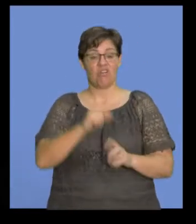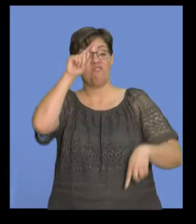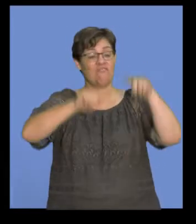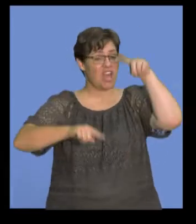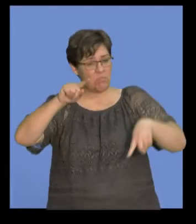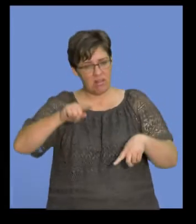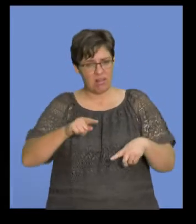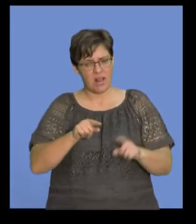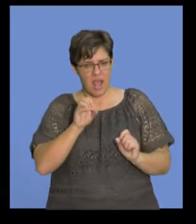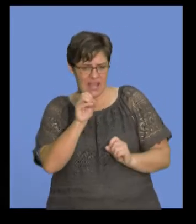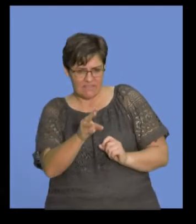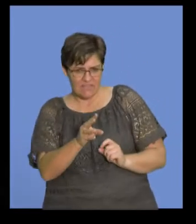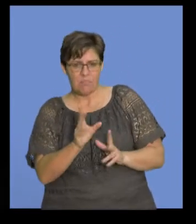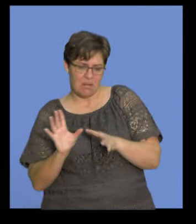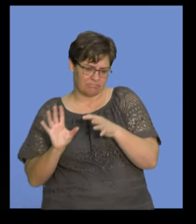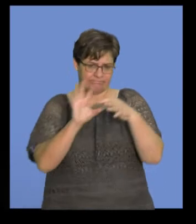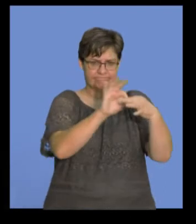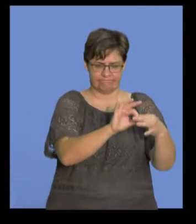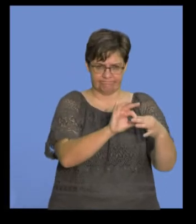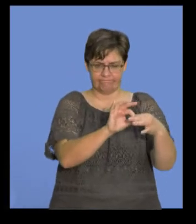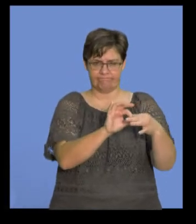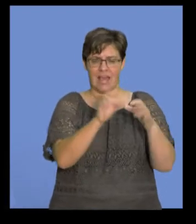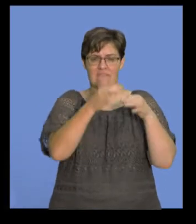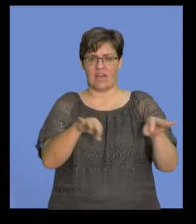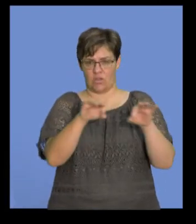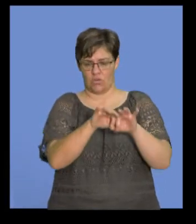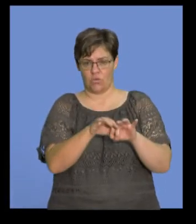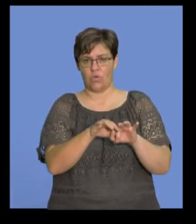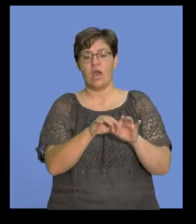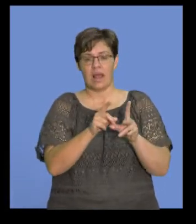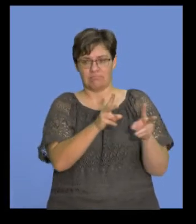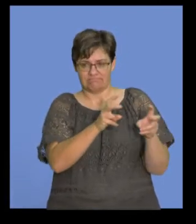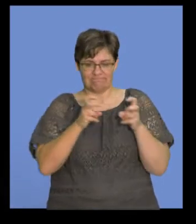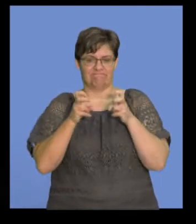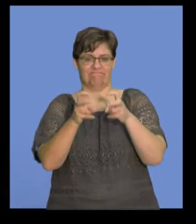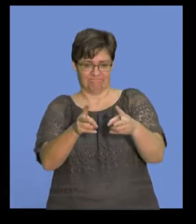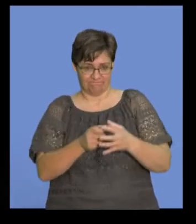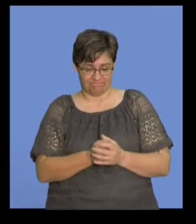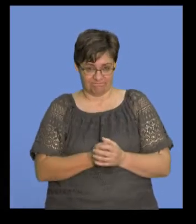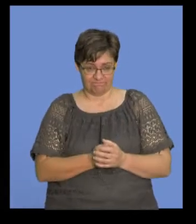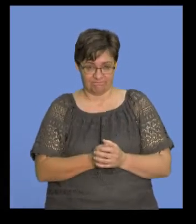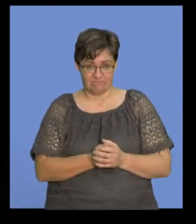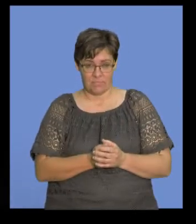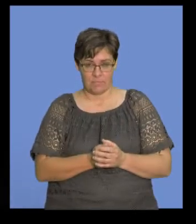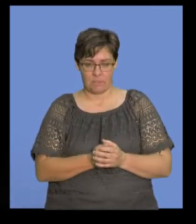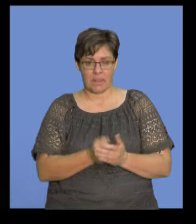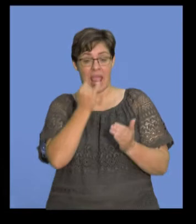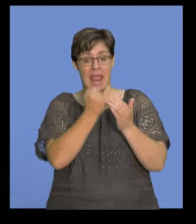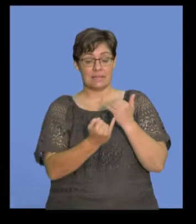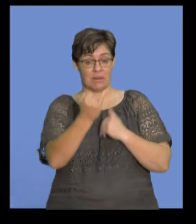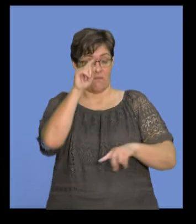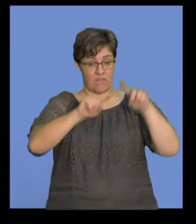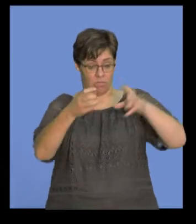variables, and you'll be asked to find the corresponding value, and we refer to that as extrapolation. If you are given the independent